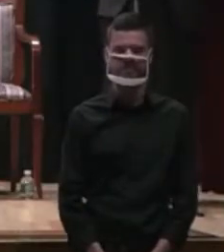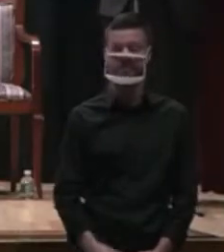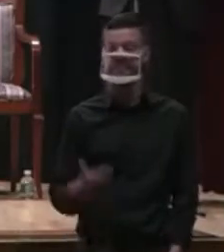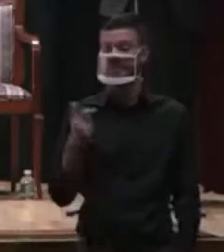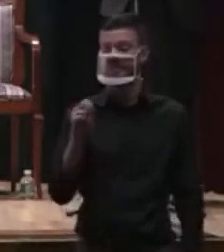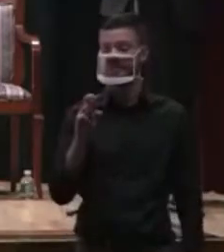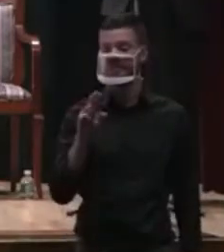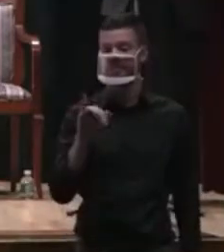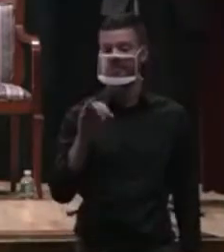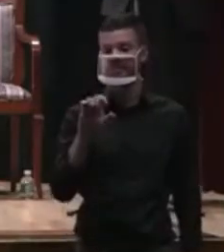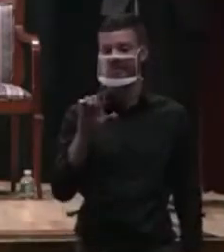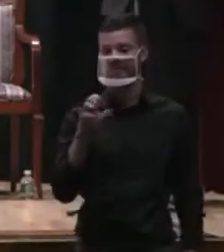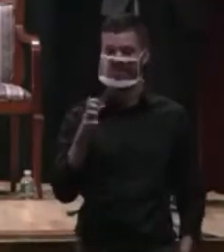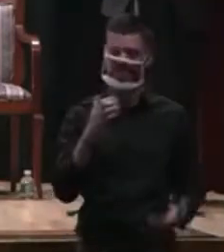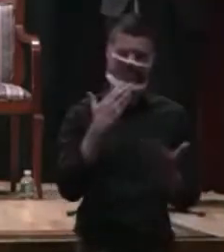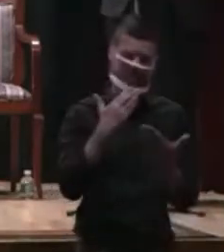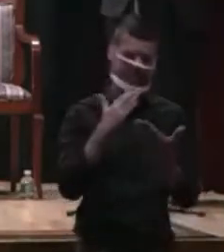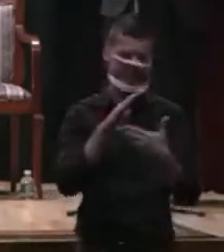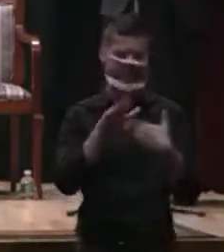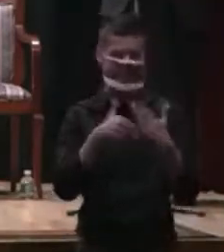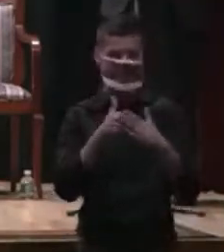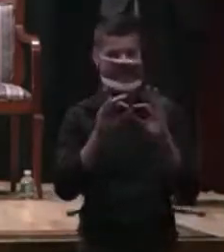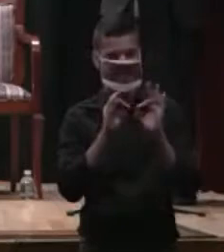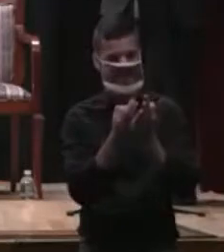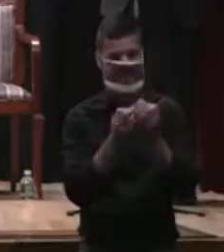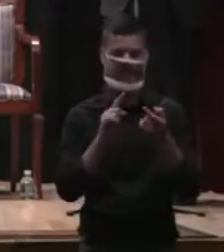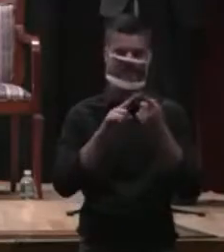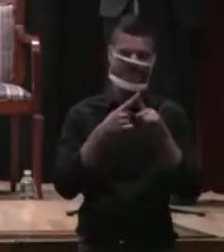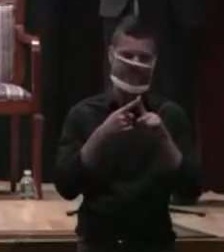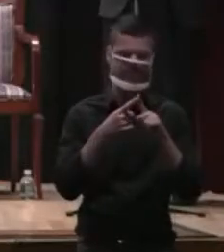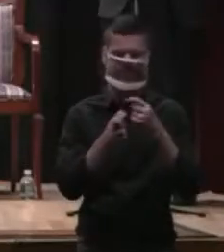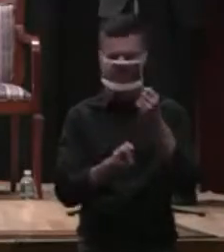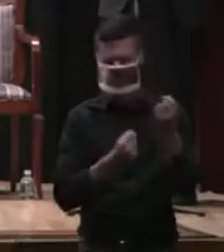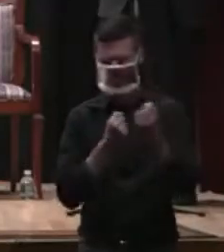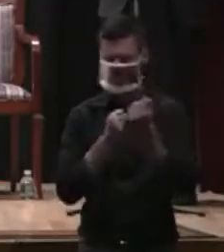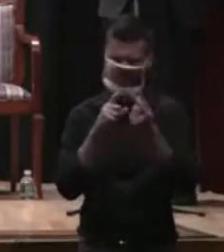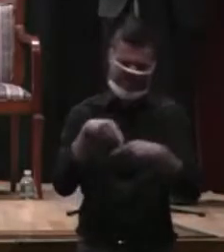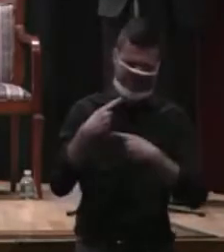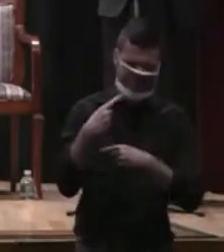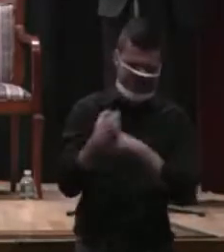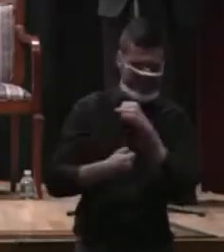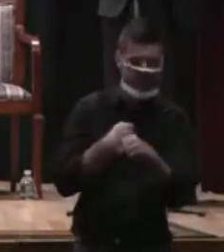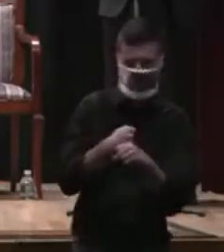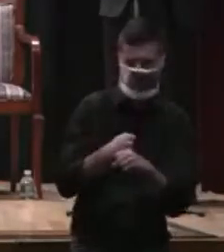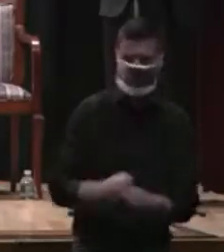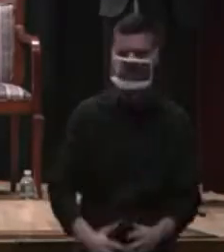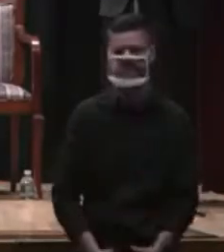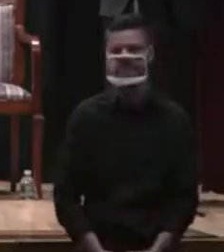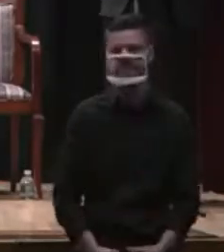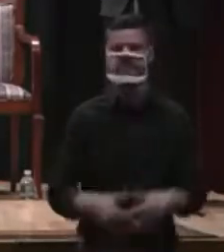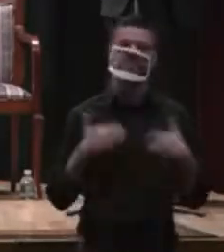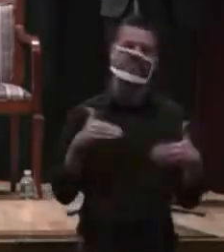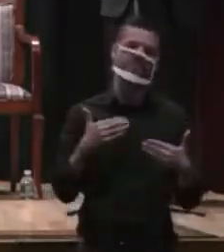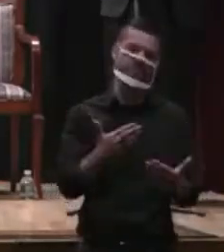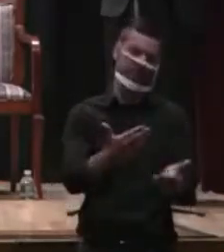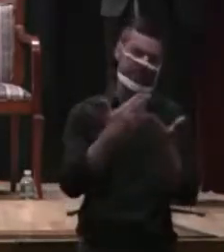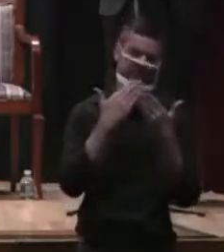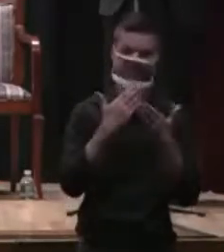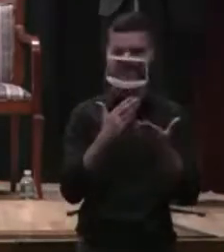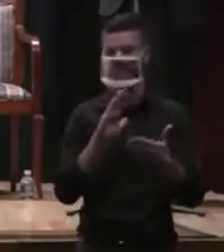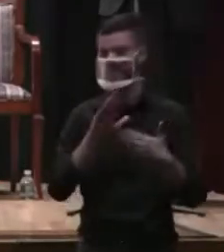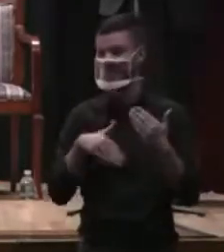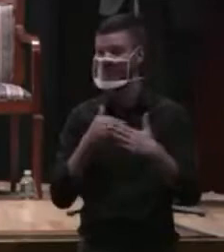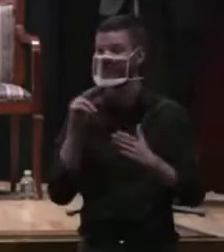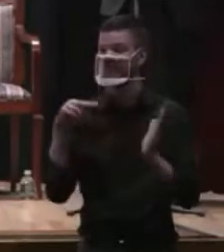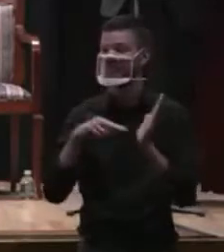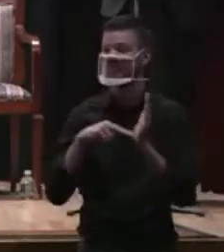Gabrielle would like to thank all of her family and friends who supported her throughout this past year. She is so thankful for all of her amazing